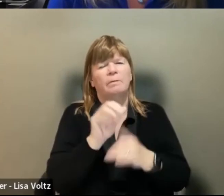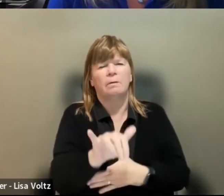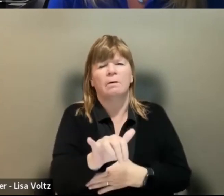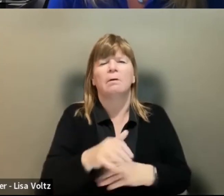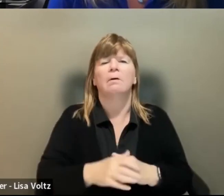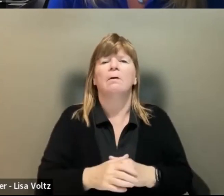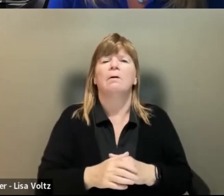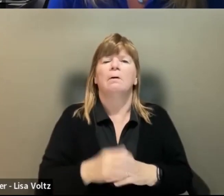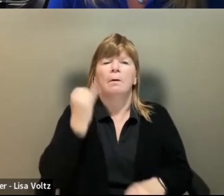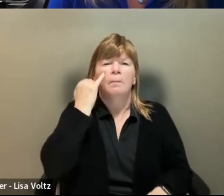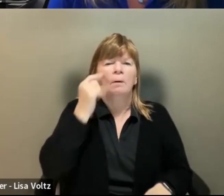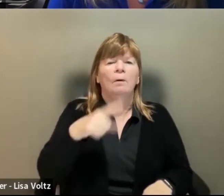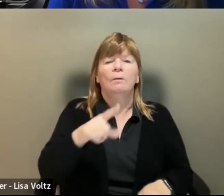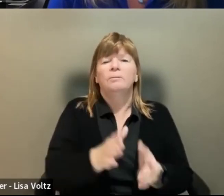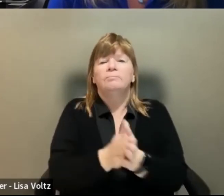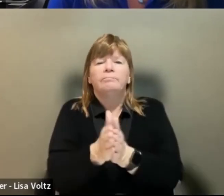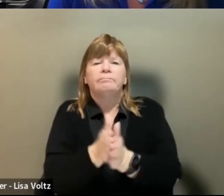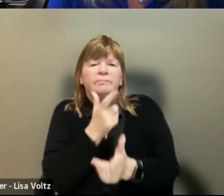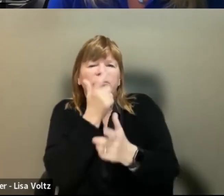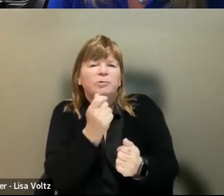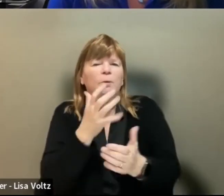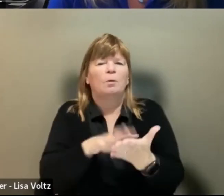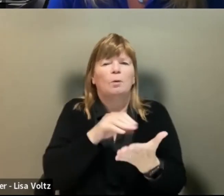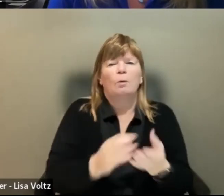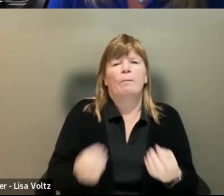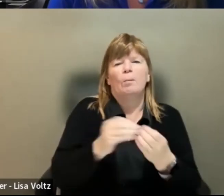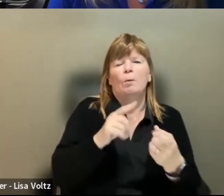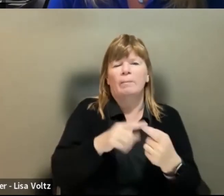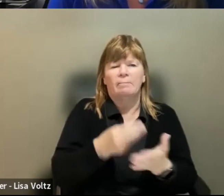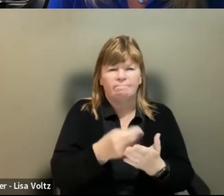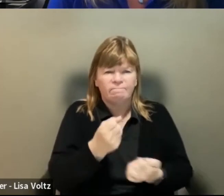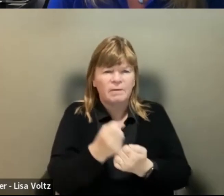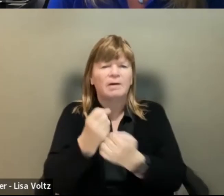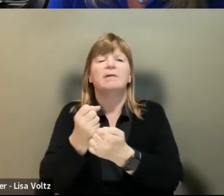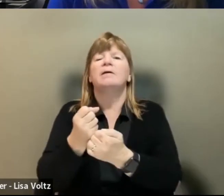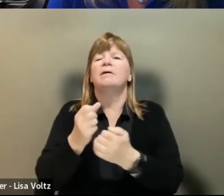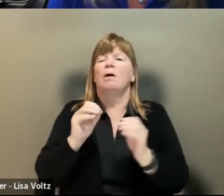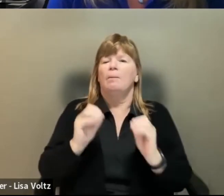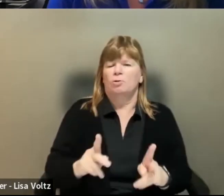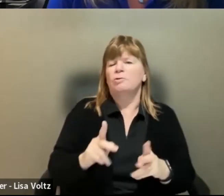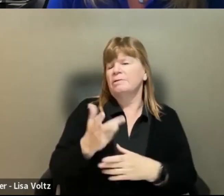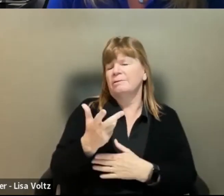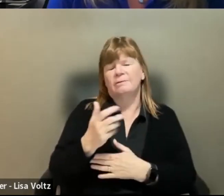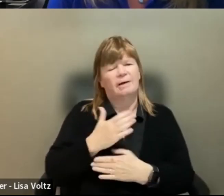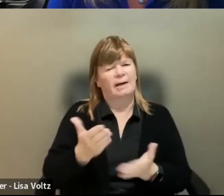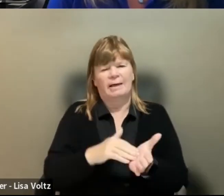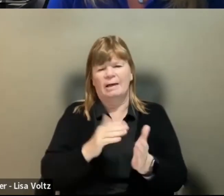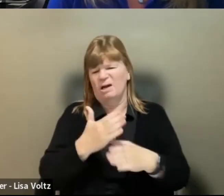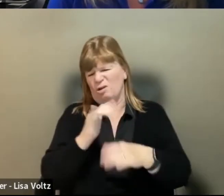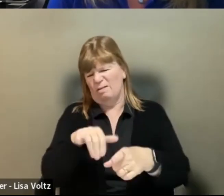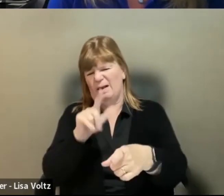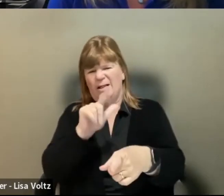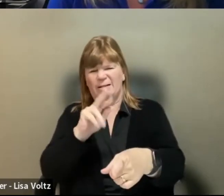So for those that are interested in learning more about the funding opportunities at NINDS, again, I shared that link with the